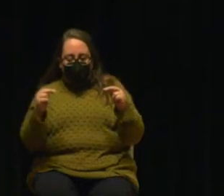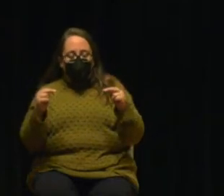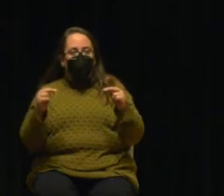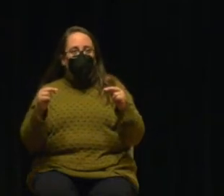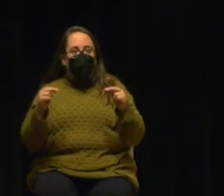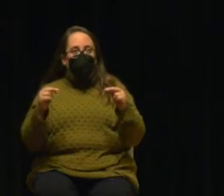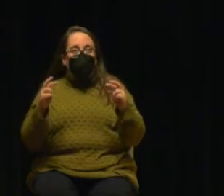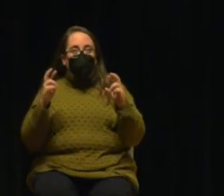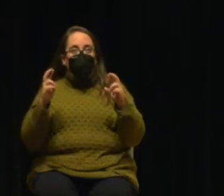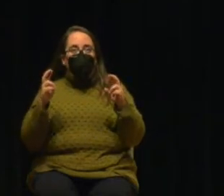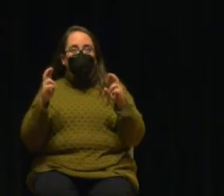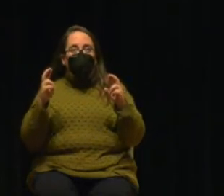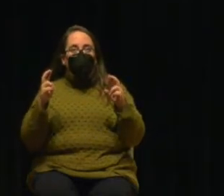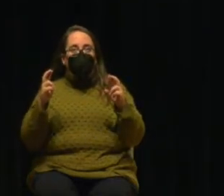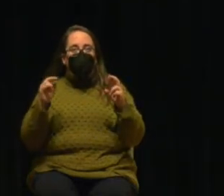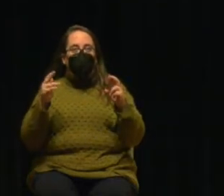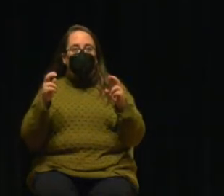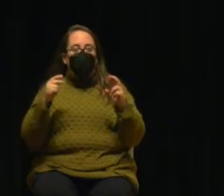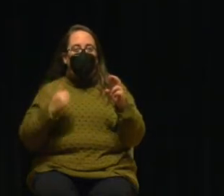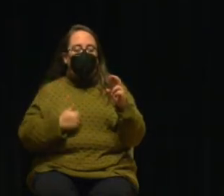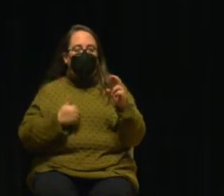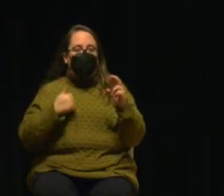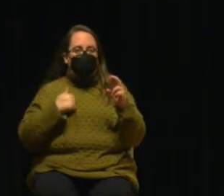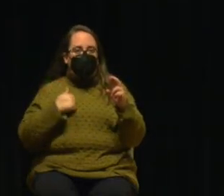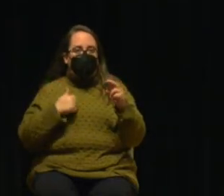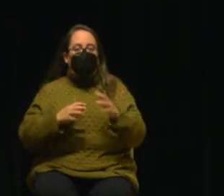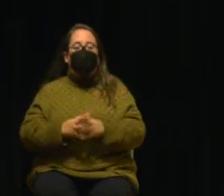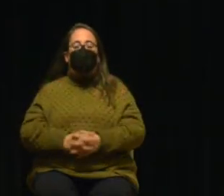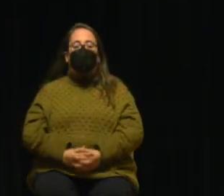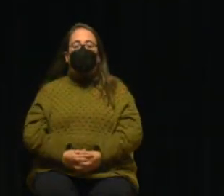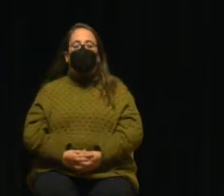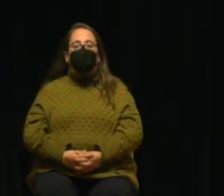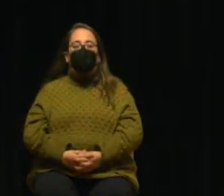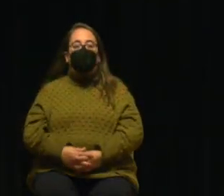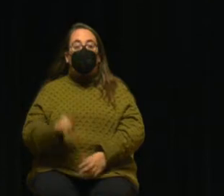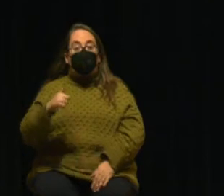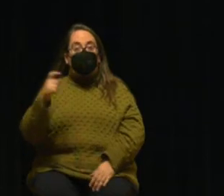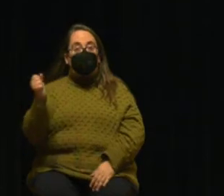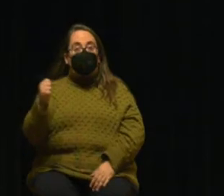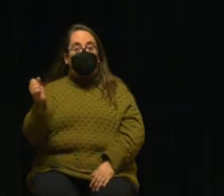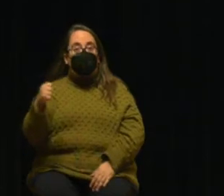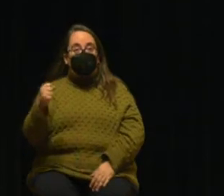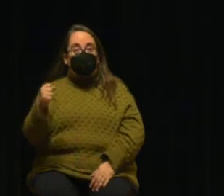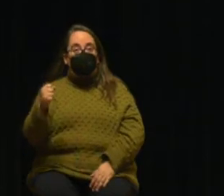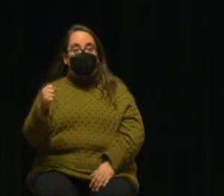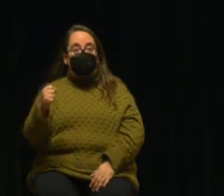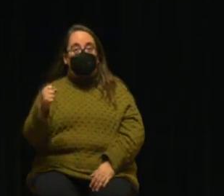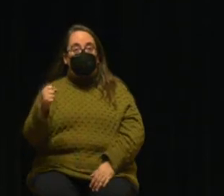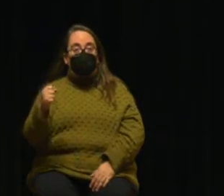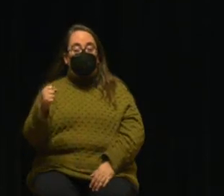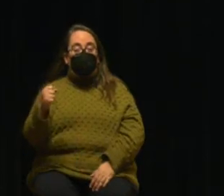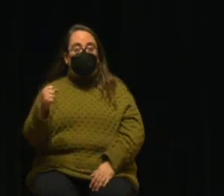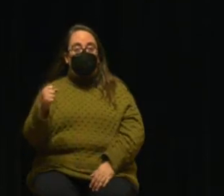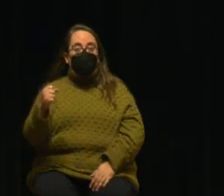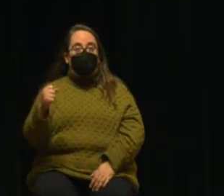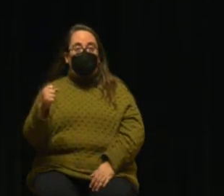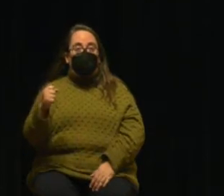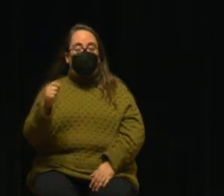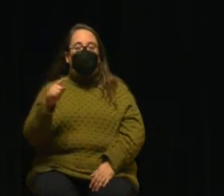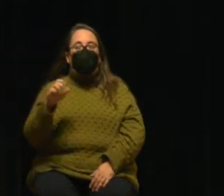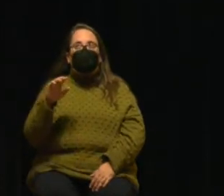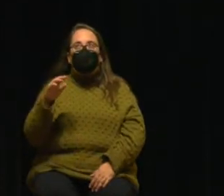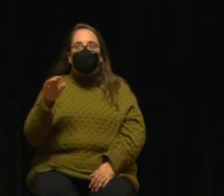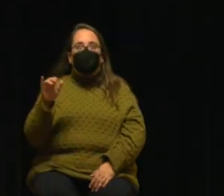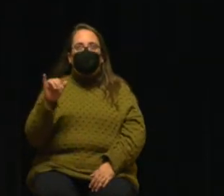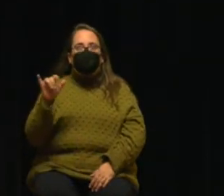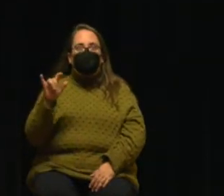breath, hoping that Brown has survived this trip. One of them knocked, And after what must have seemed like